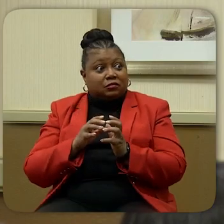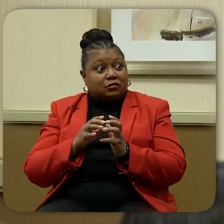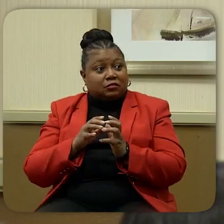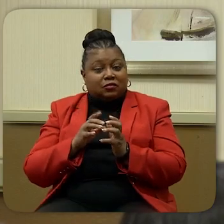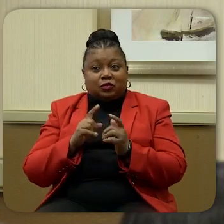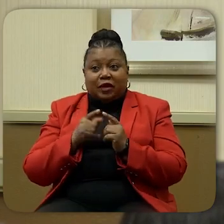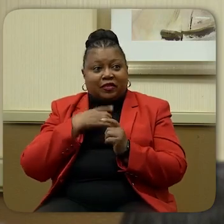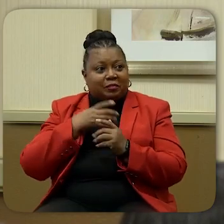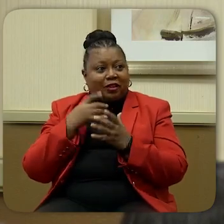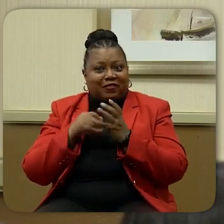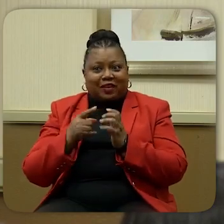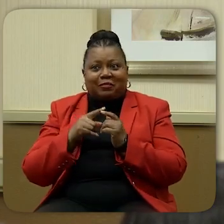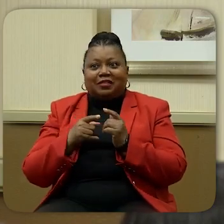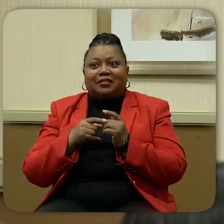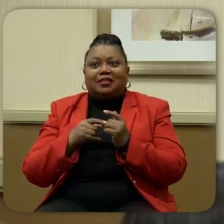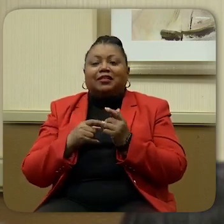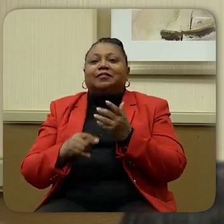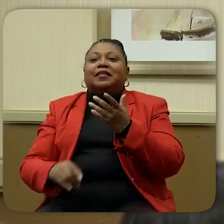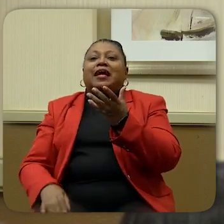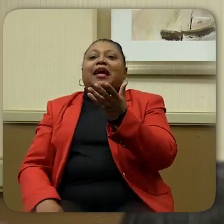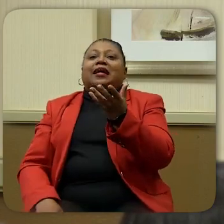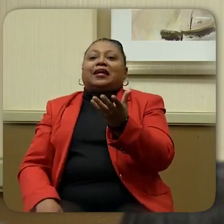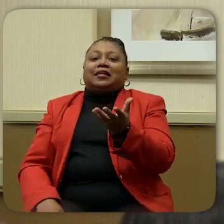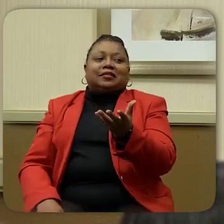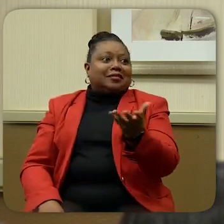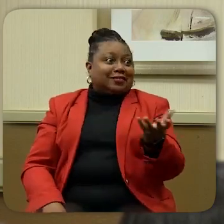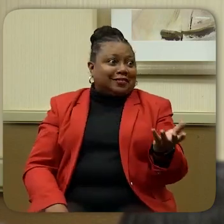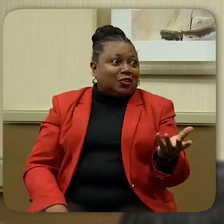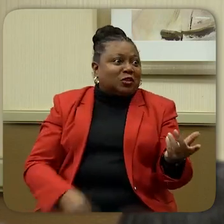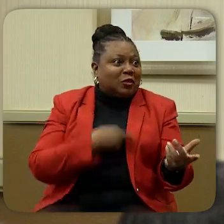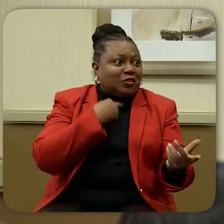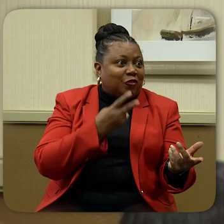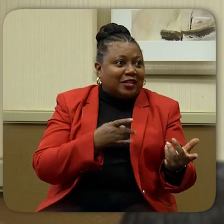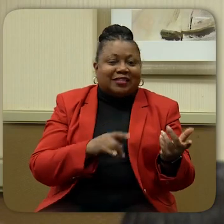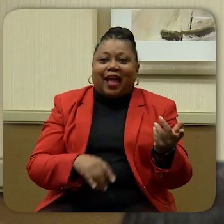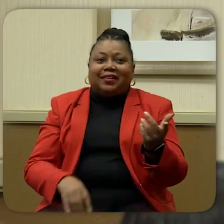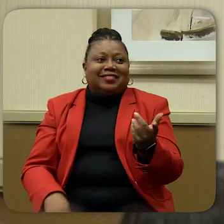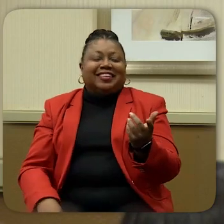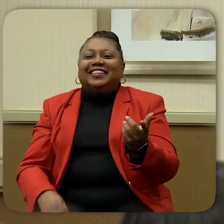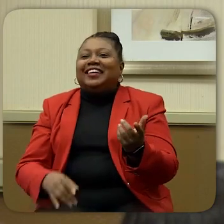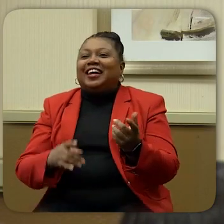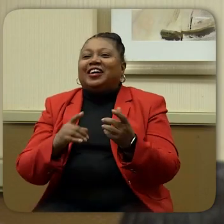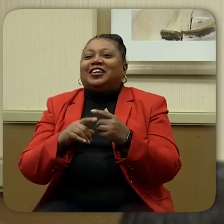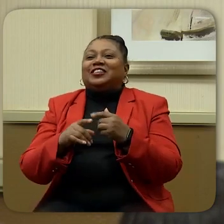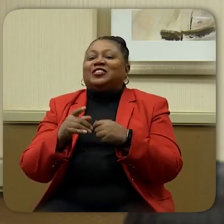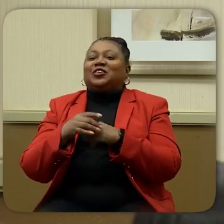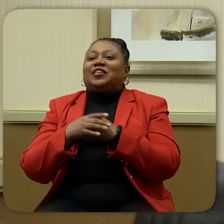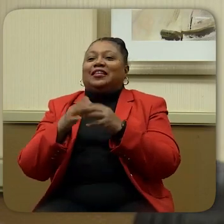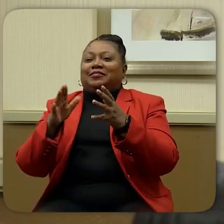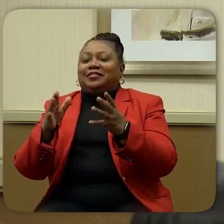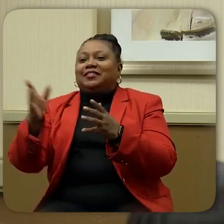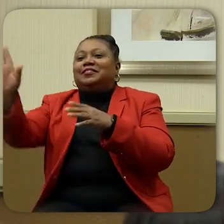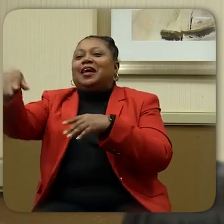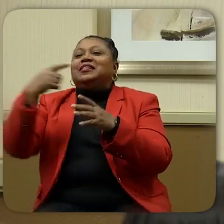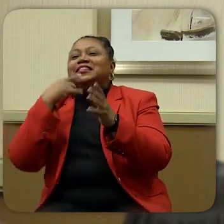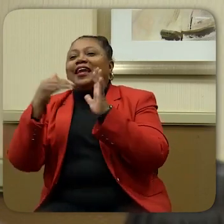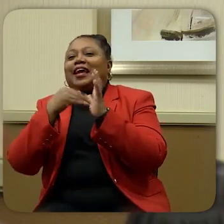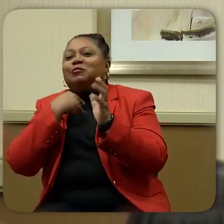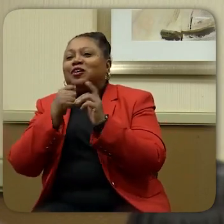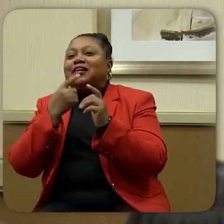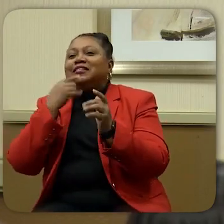as a male or a female, I would use they. Yeah. So they, student. So I use